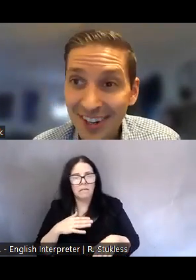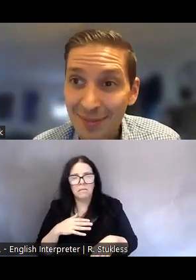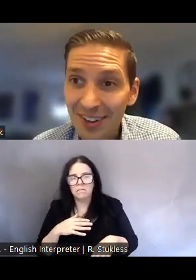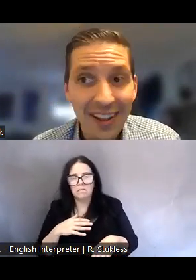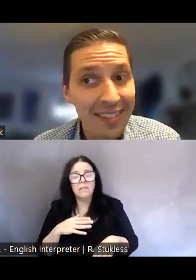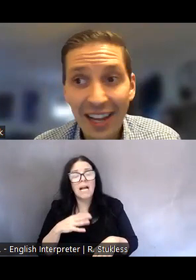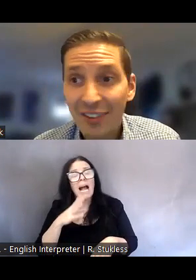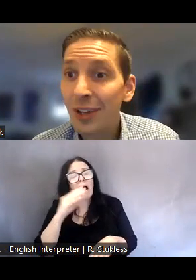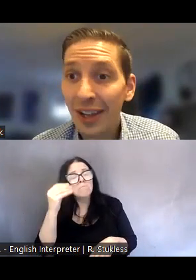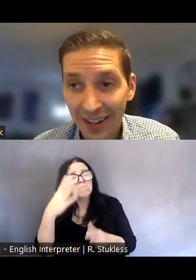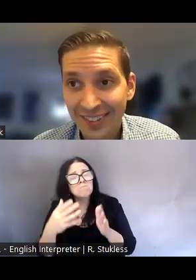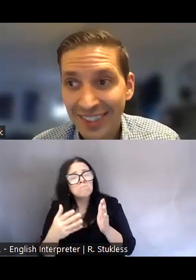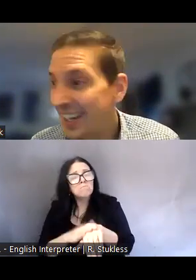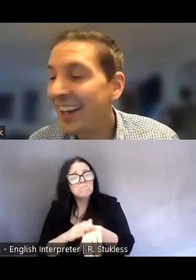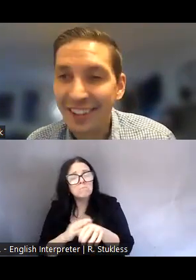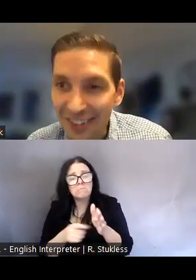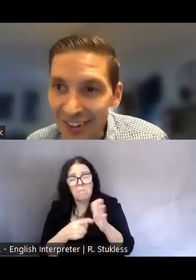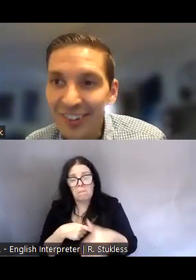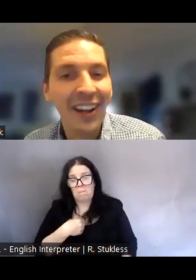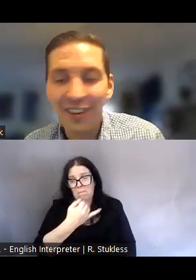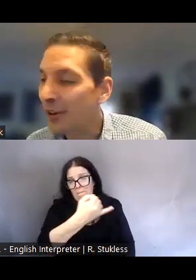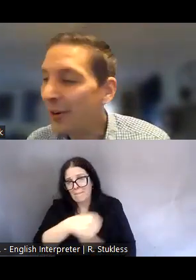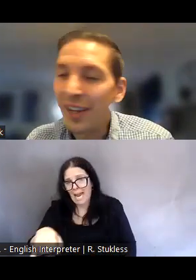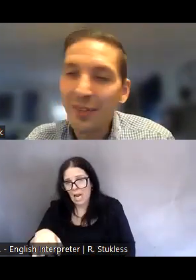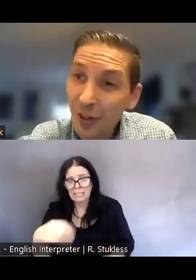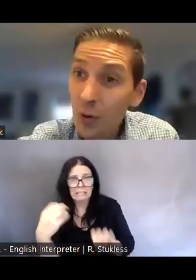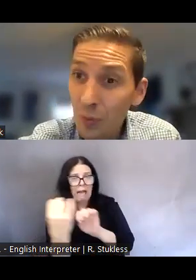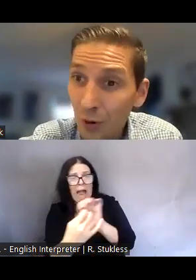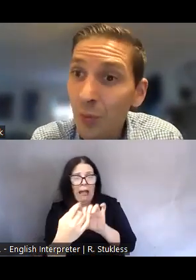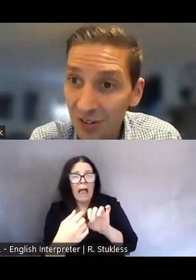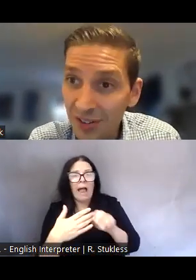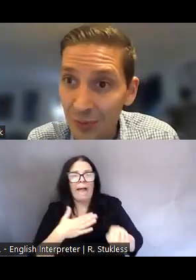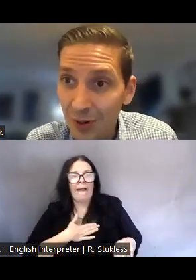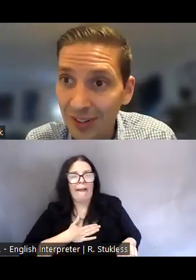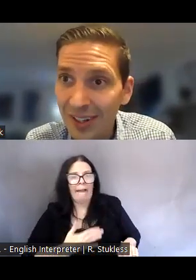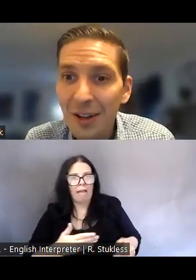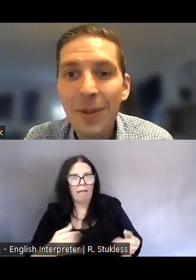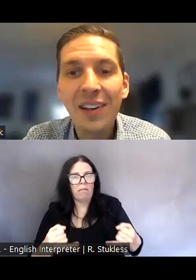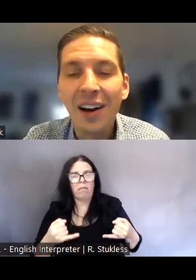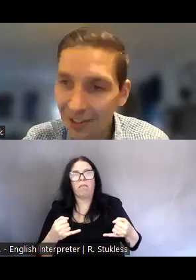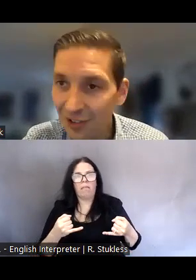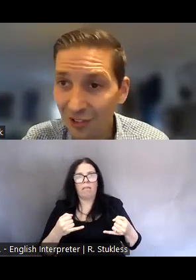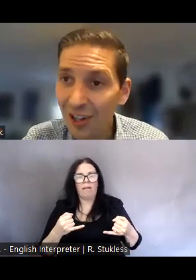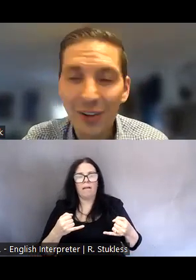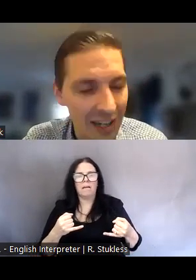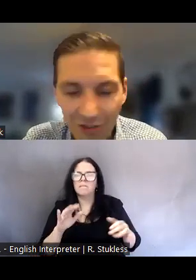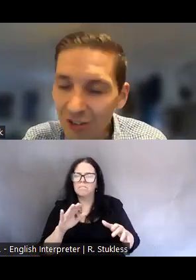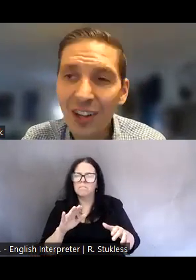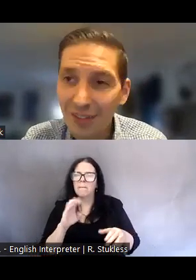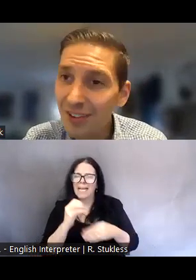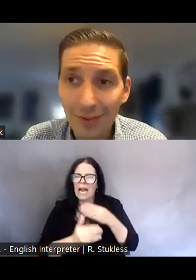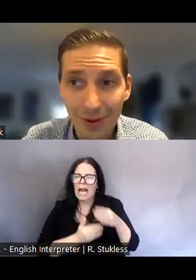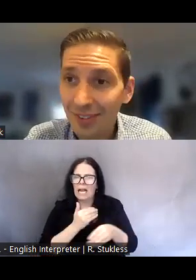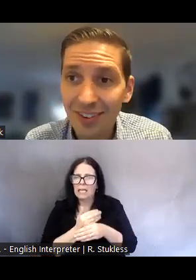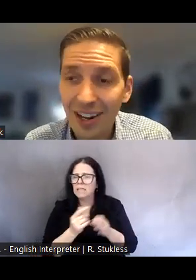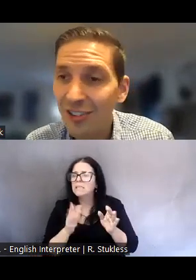bunch of times. That's okay. I can learn, I can grow, and I can figure out what worked and what didn't work. Be kind to yourself. Again, just